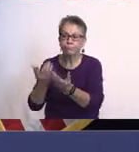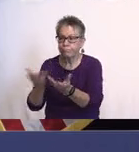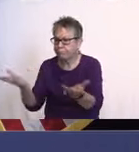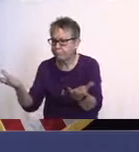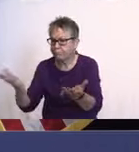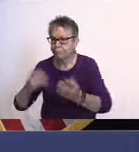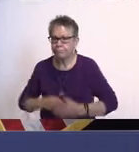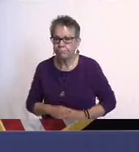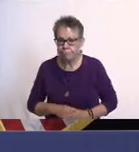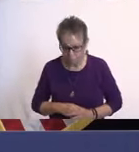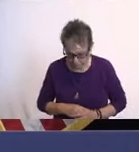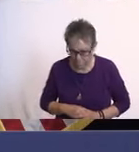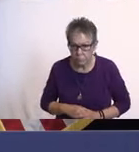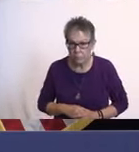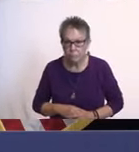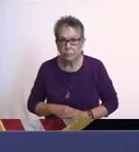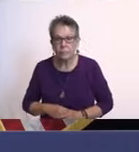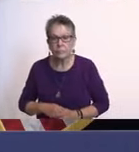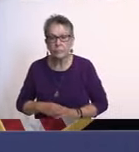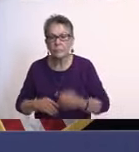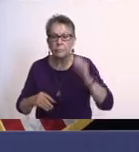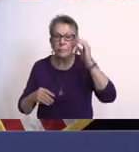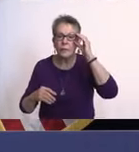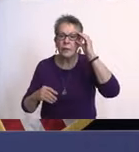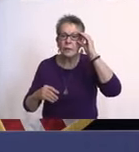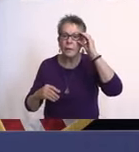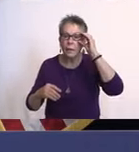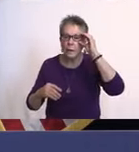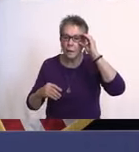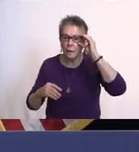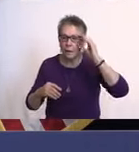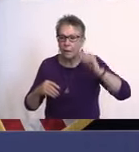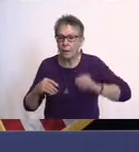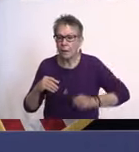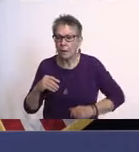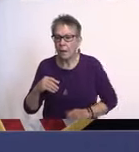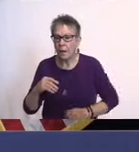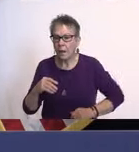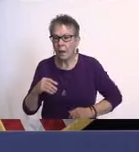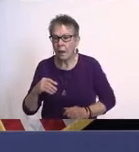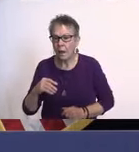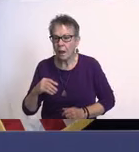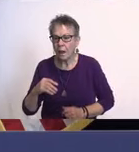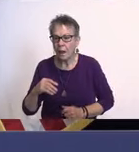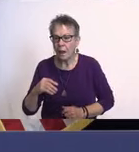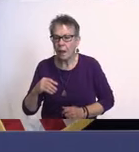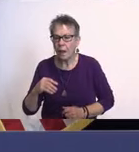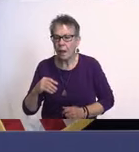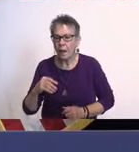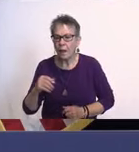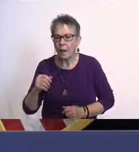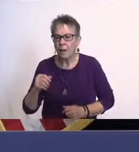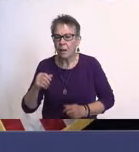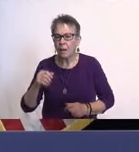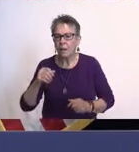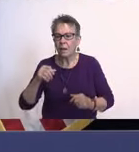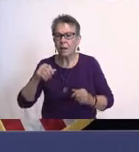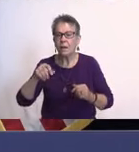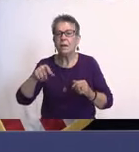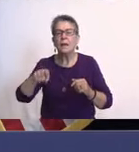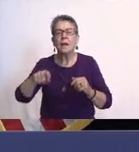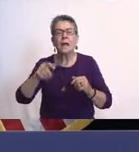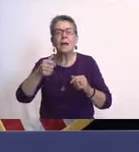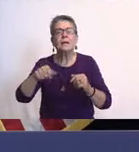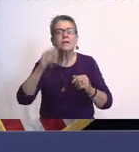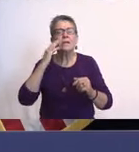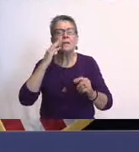to the guilty plea of Sean Cattle in the 2014 killing of Michael Galdieri. Question